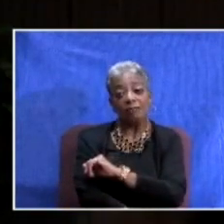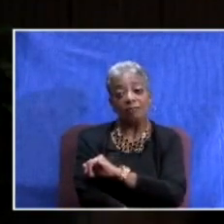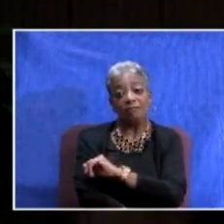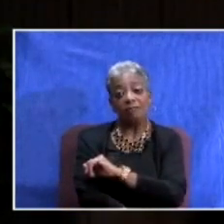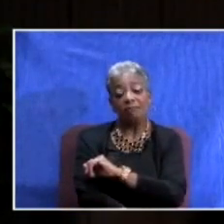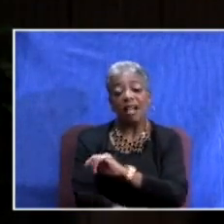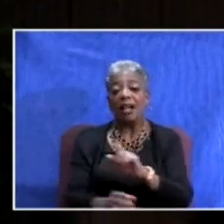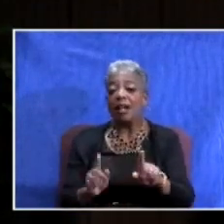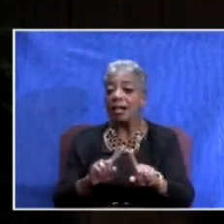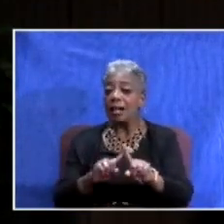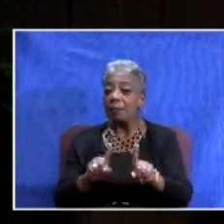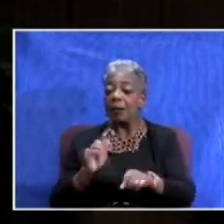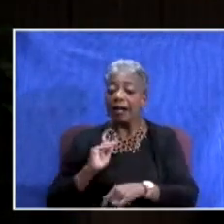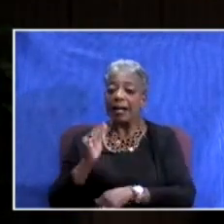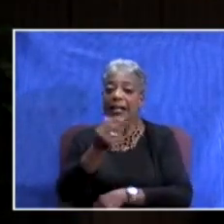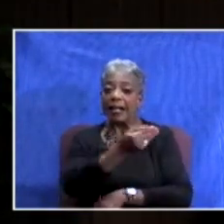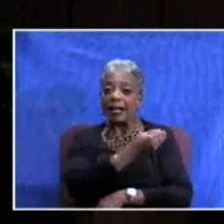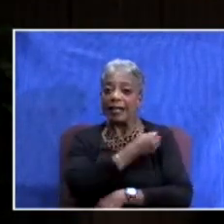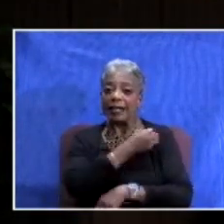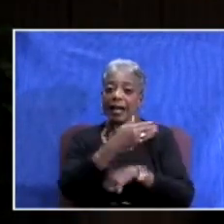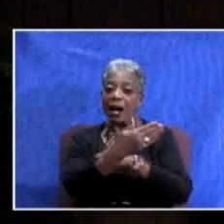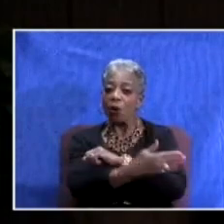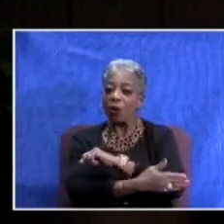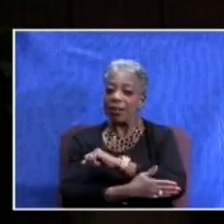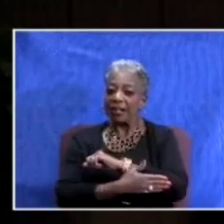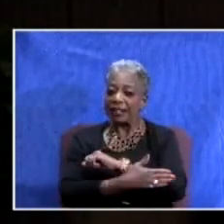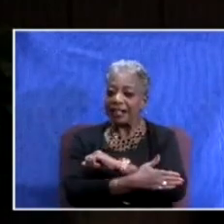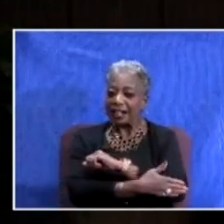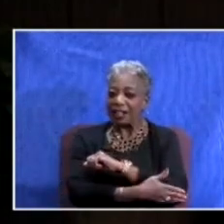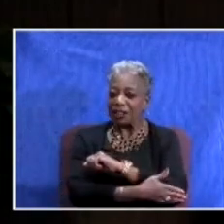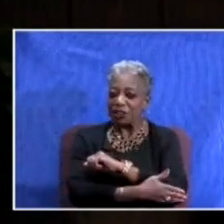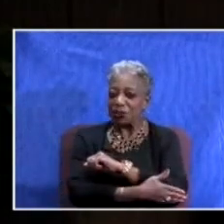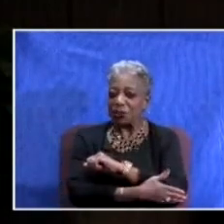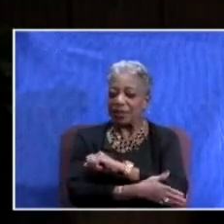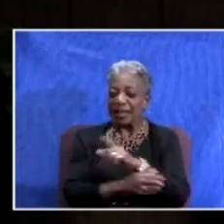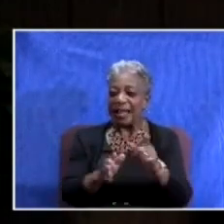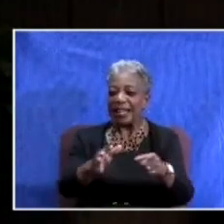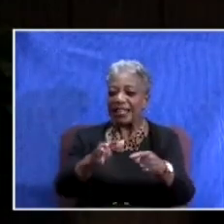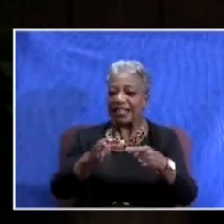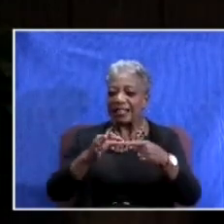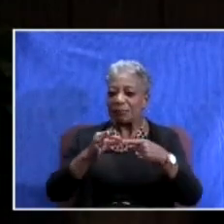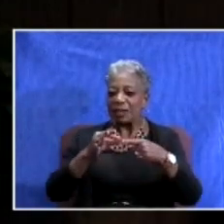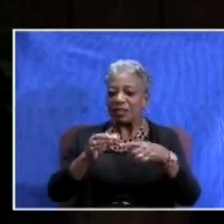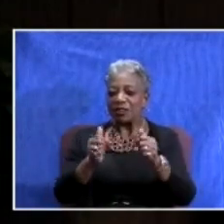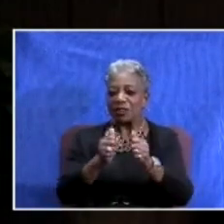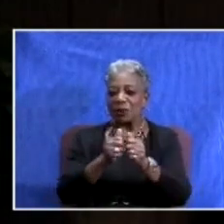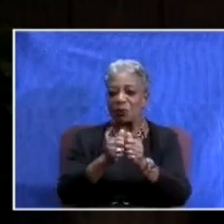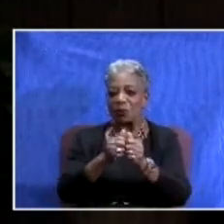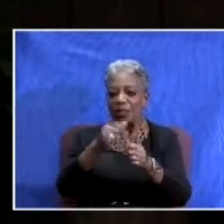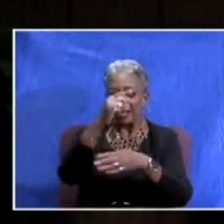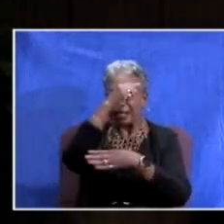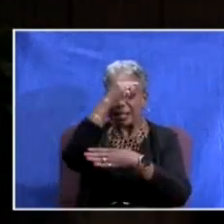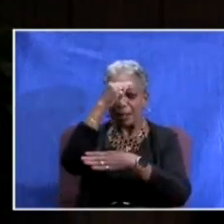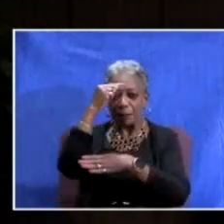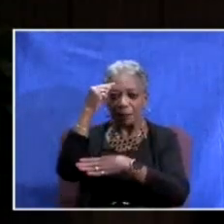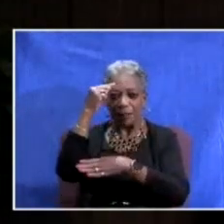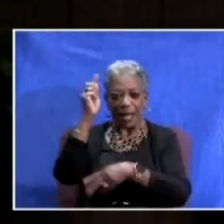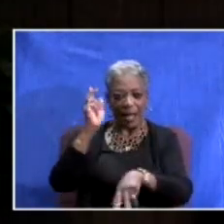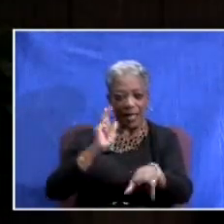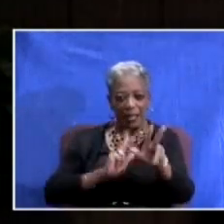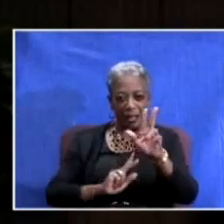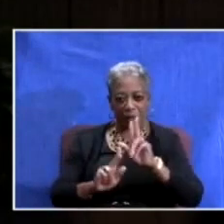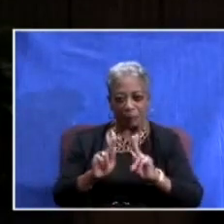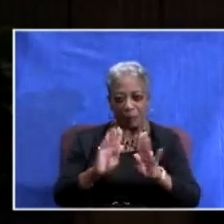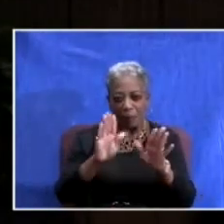See, in our country, when it comes, especially when it comes to black poverty, you basically